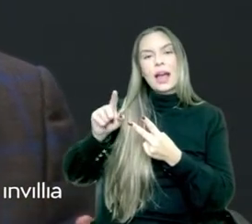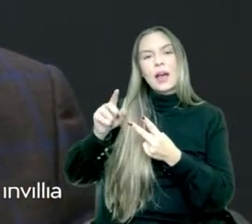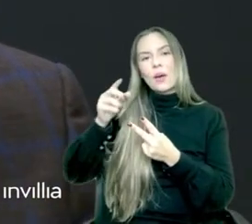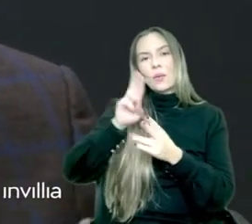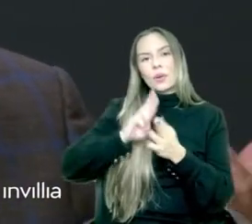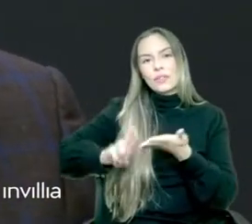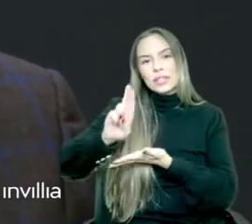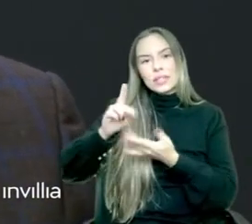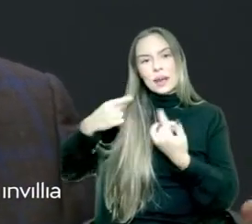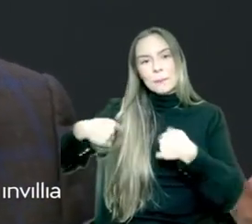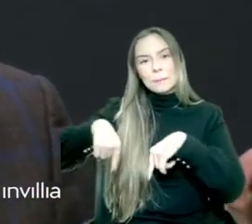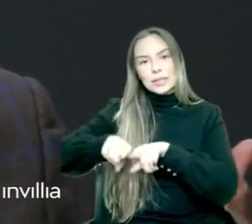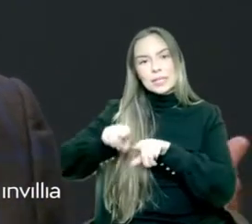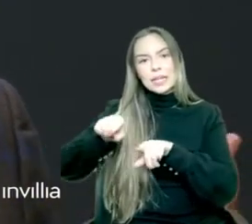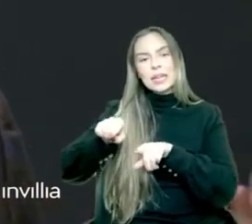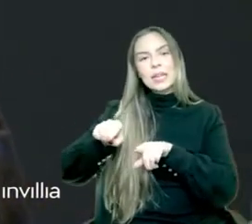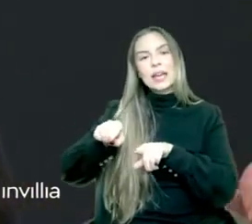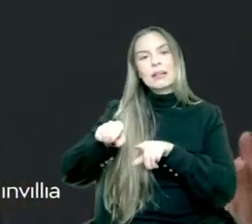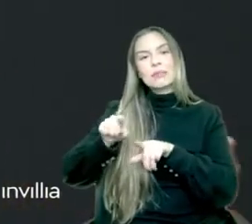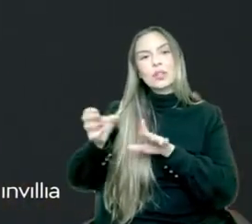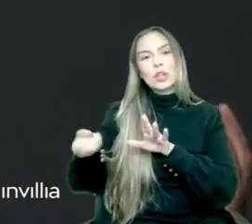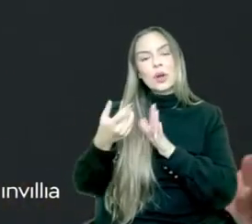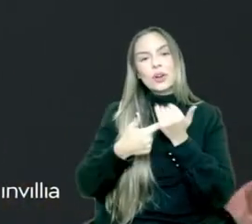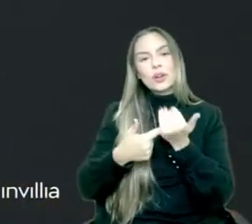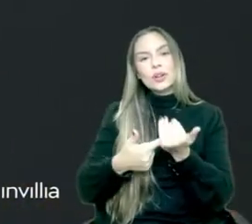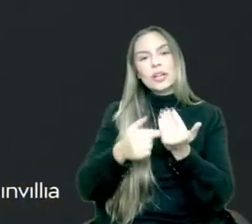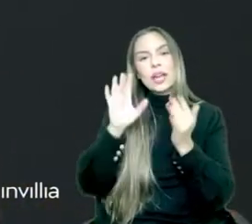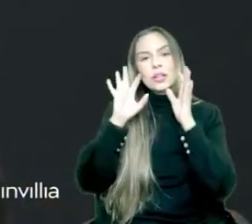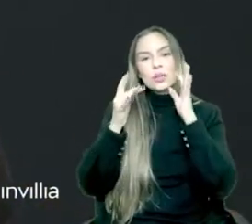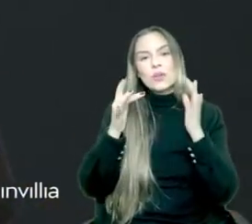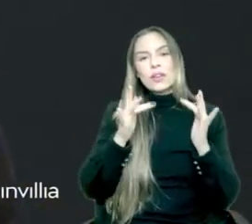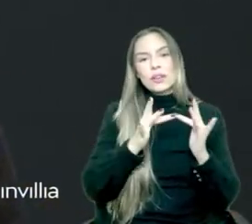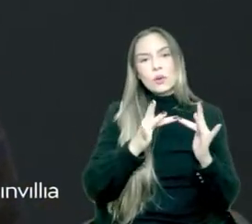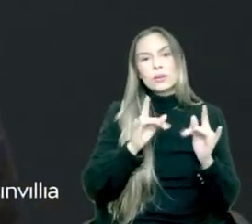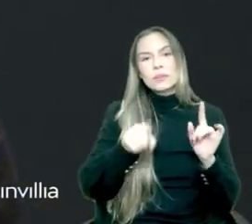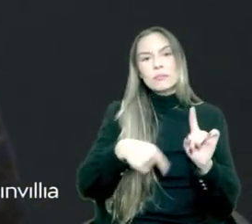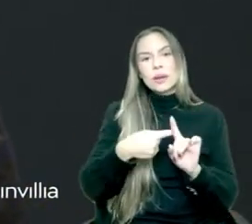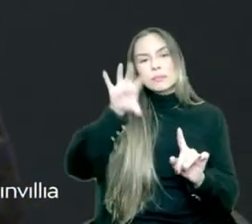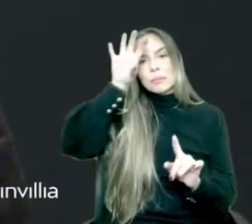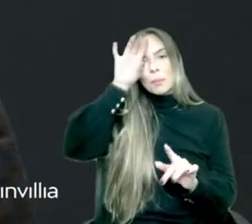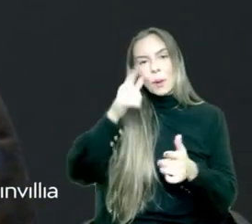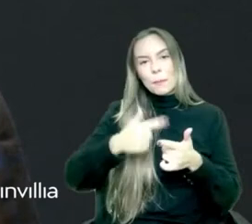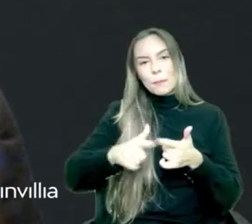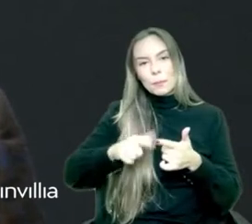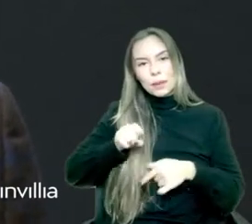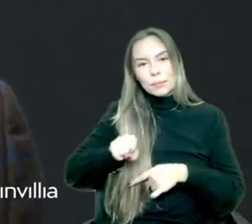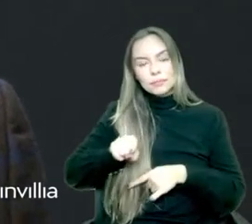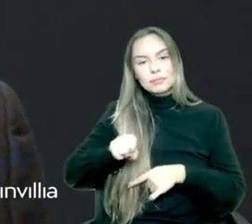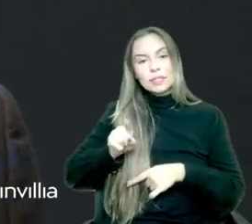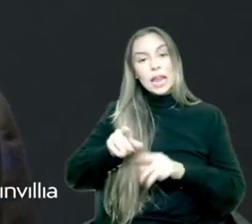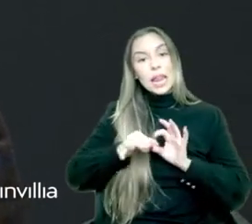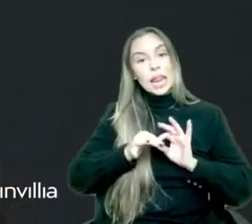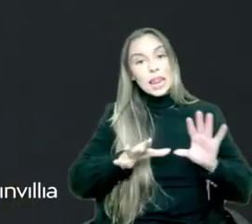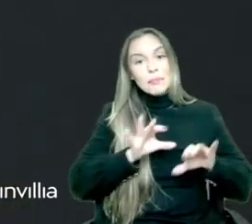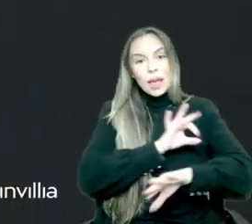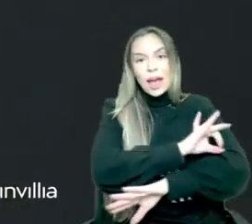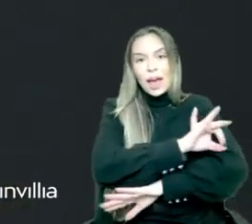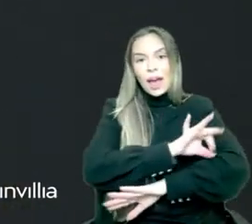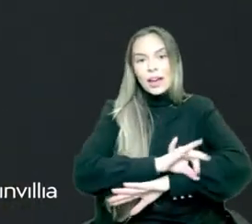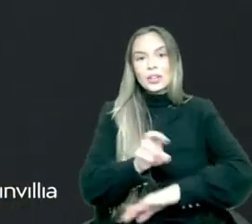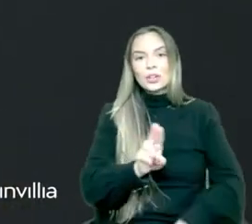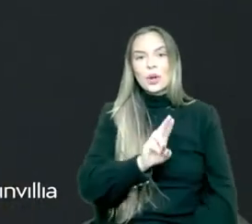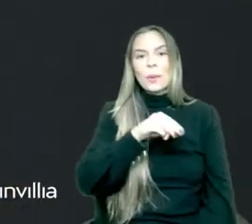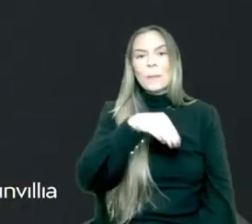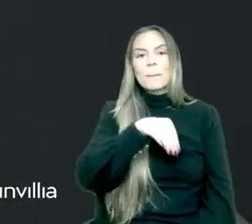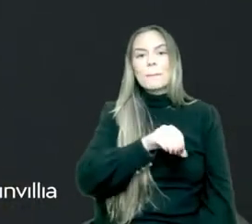to solve the context and the memory problem. And they released an architecture called Mamba.